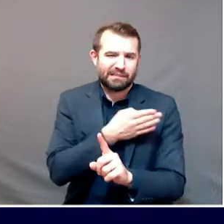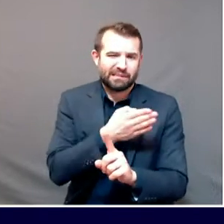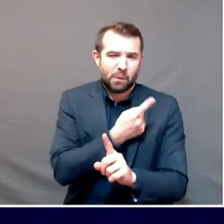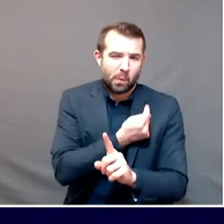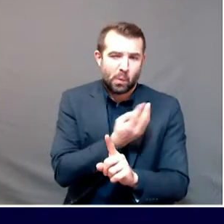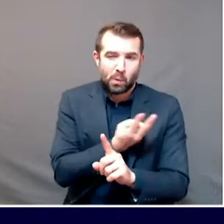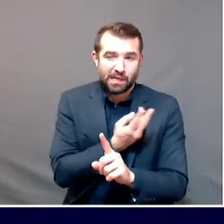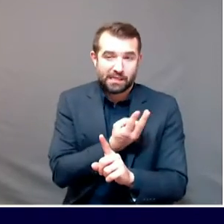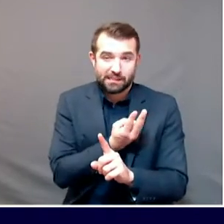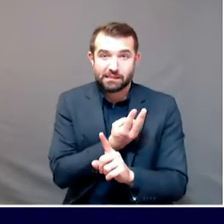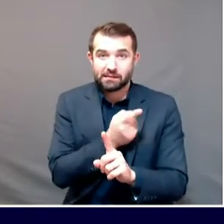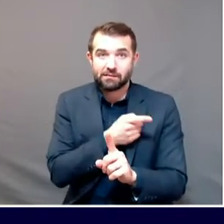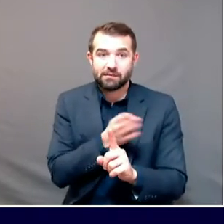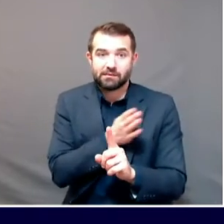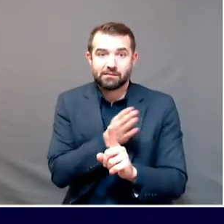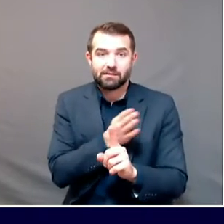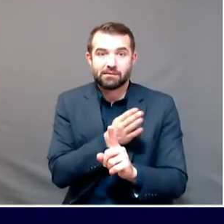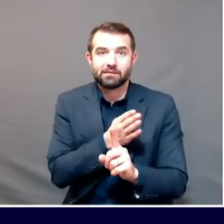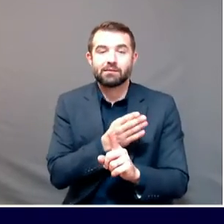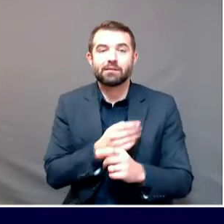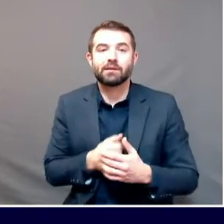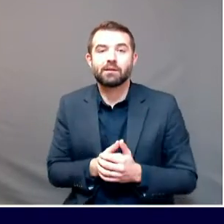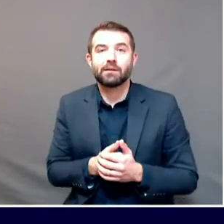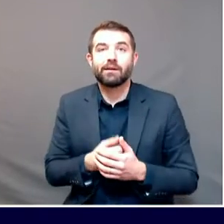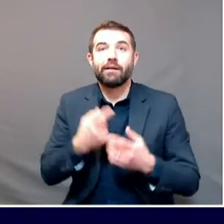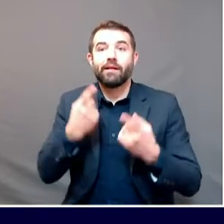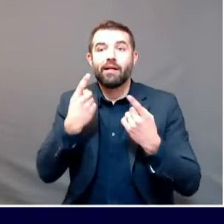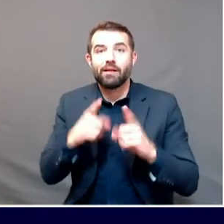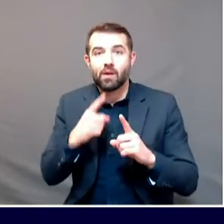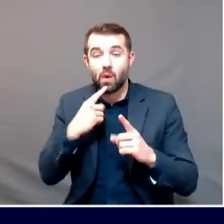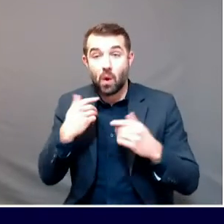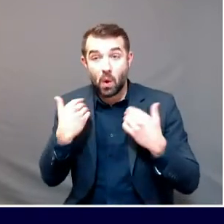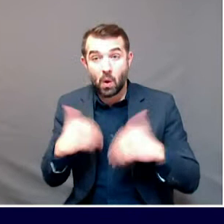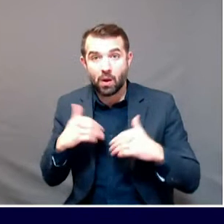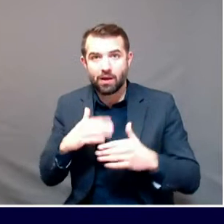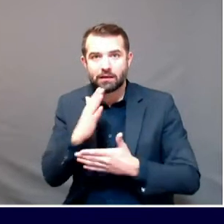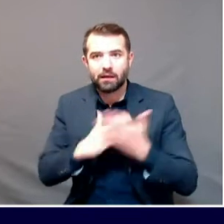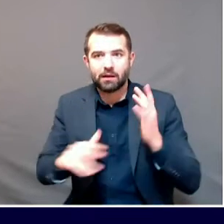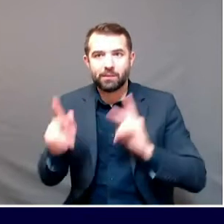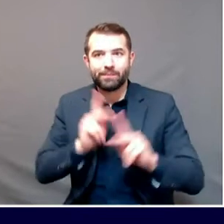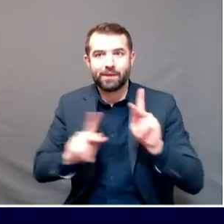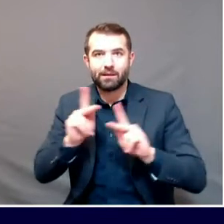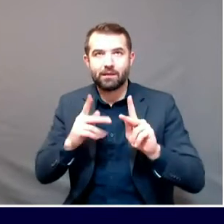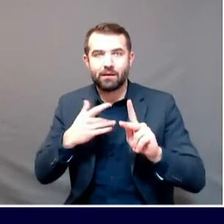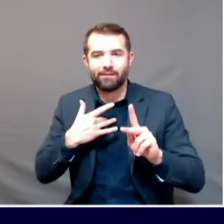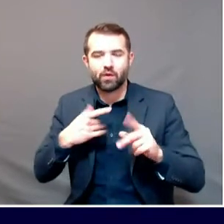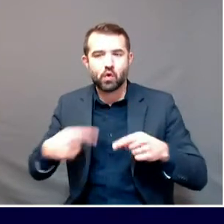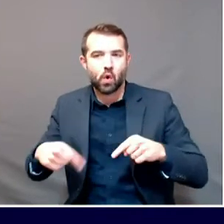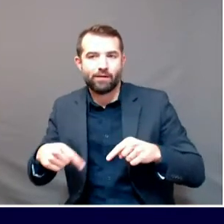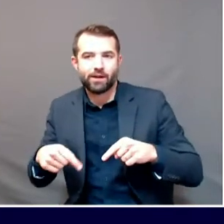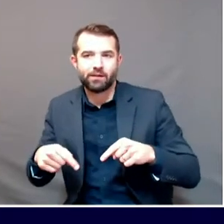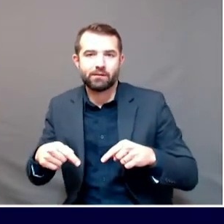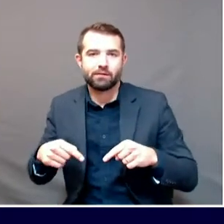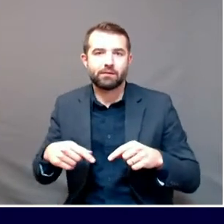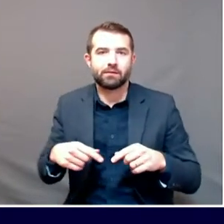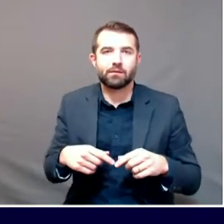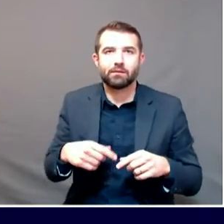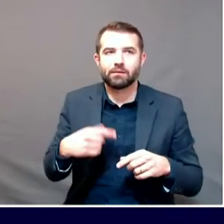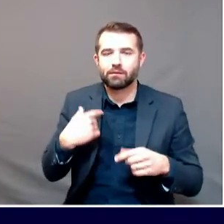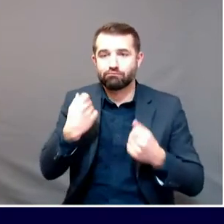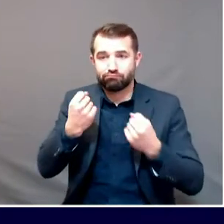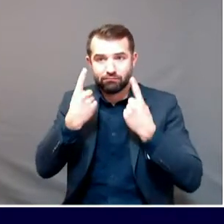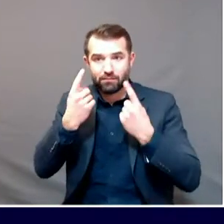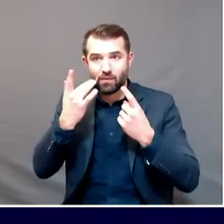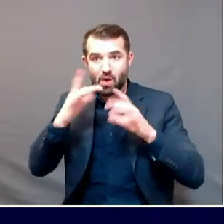and although that was troubling, it raises anxiety. It's also important to note that now worldwide, as the